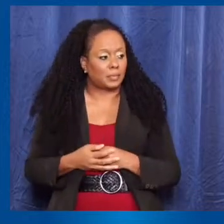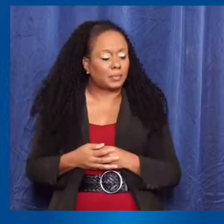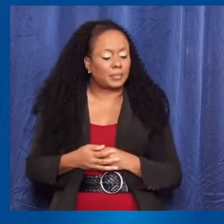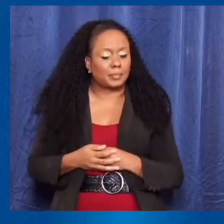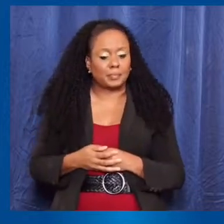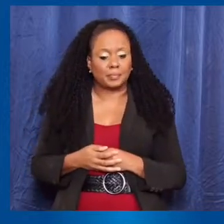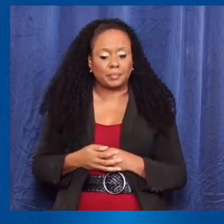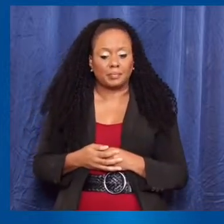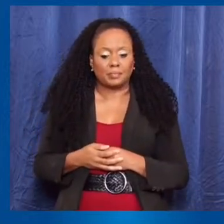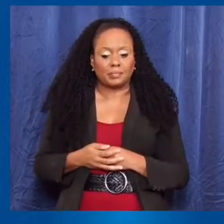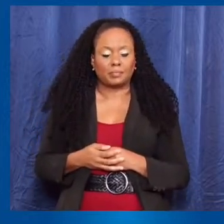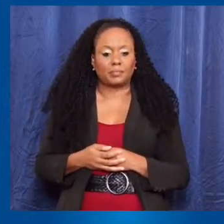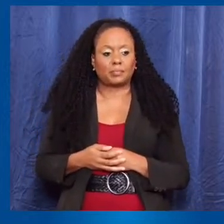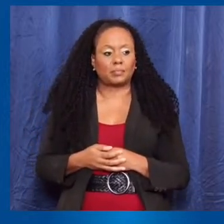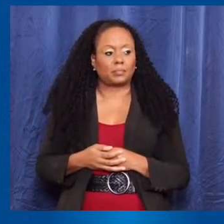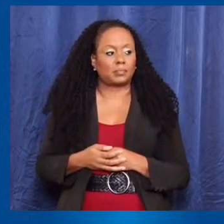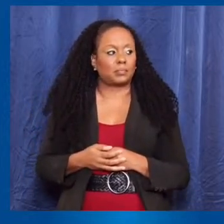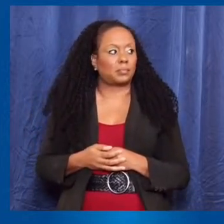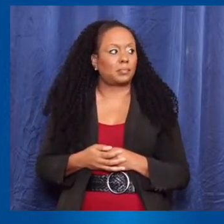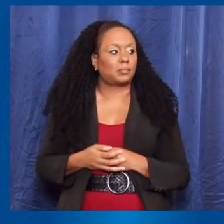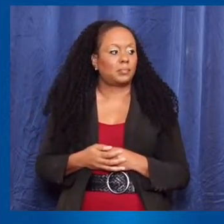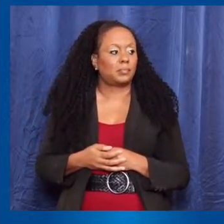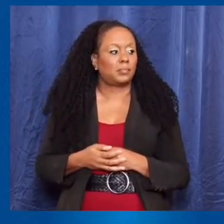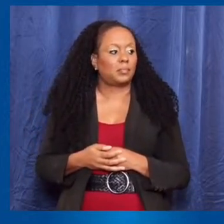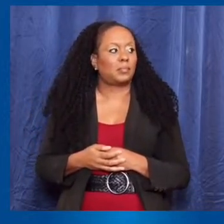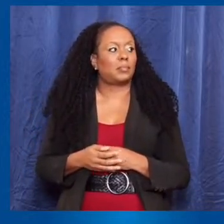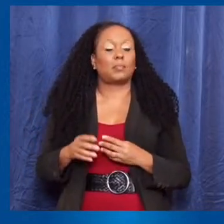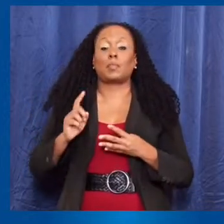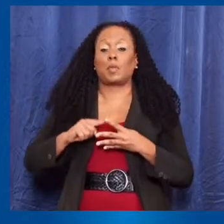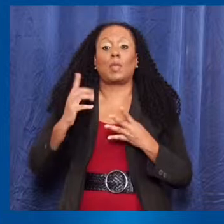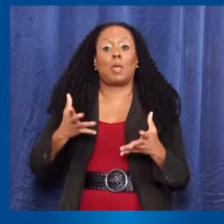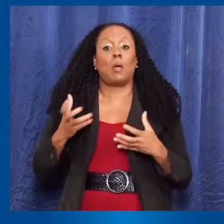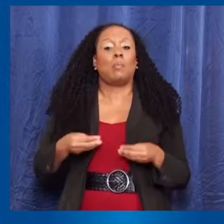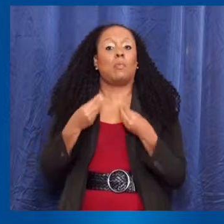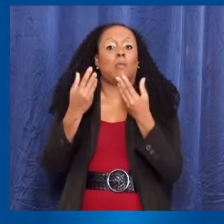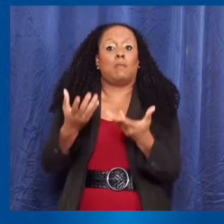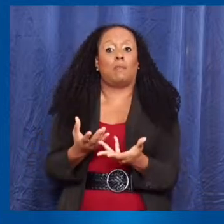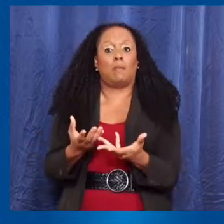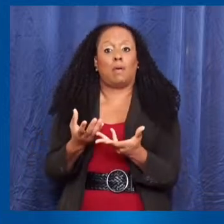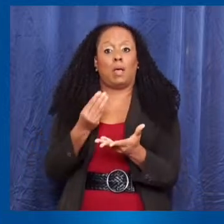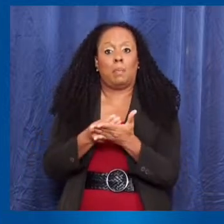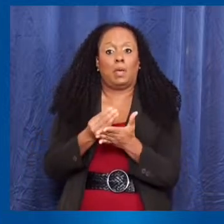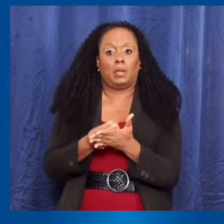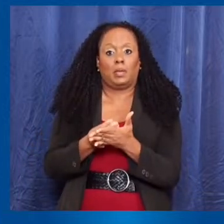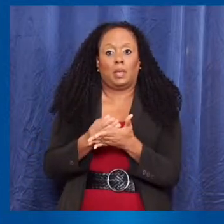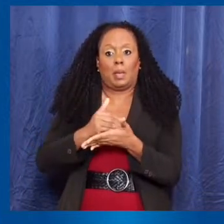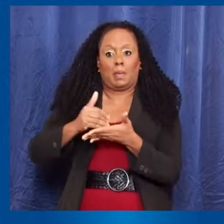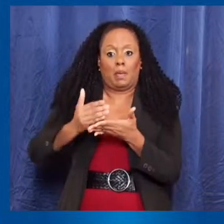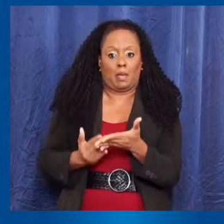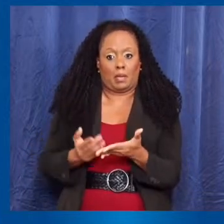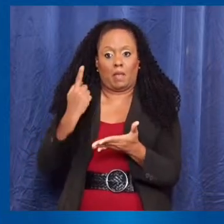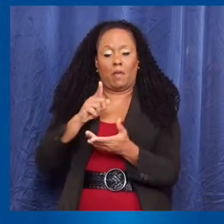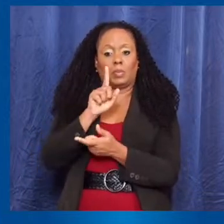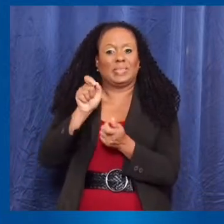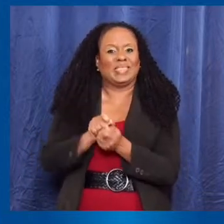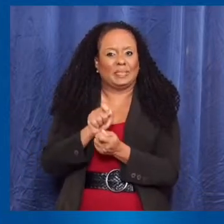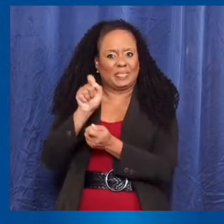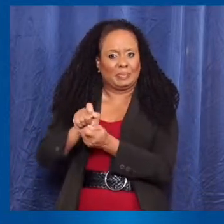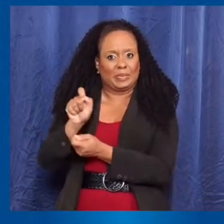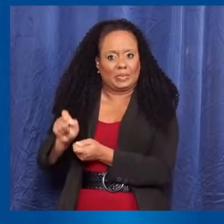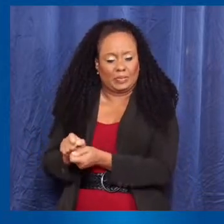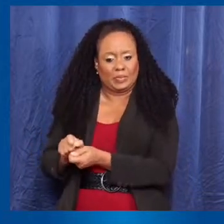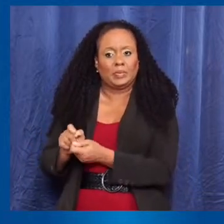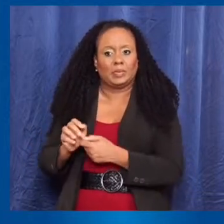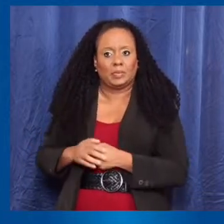all, providing budgetary space and liquidity to vulnerable countries. This question